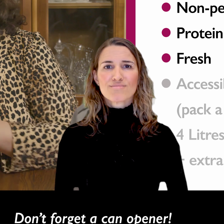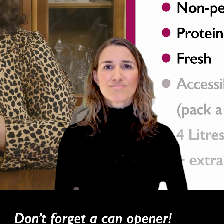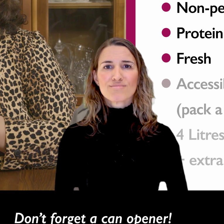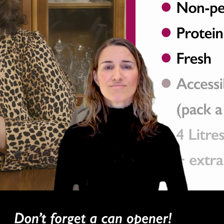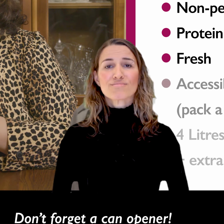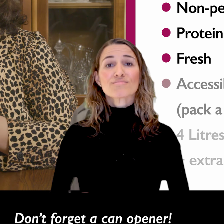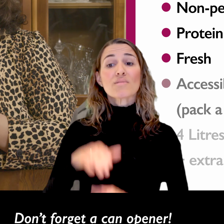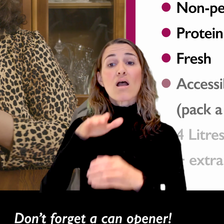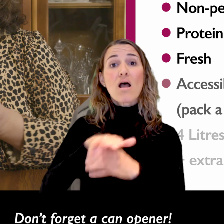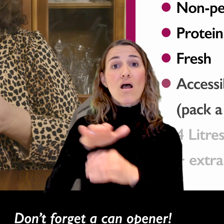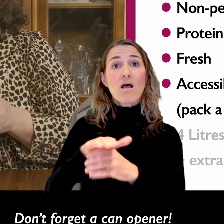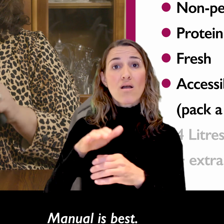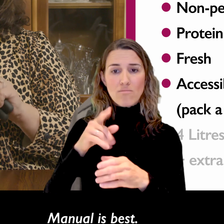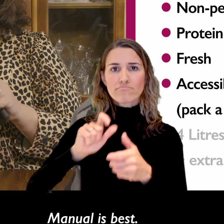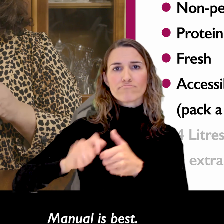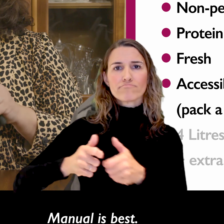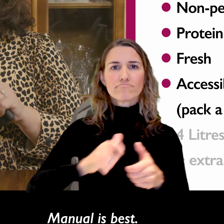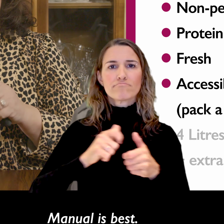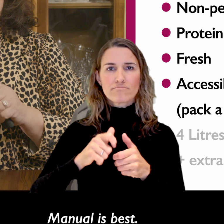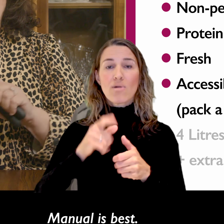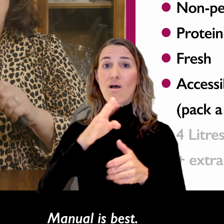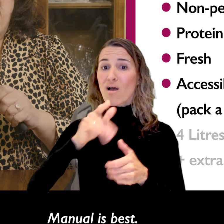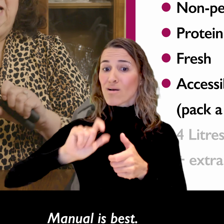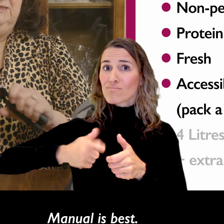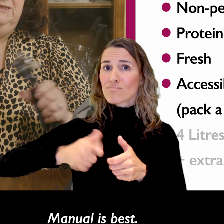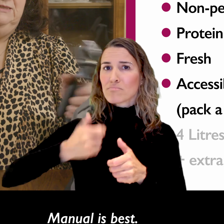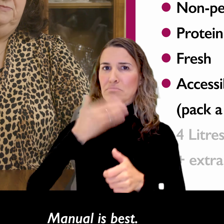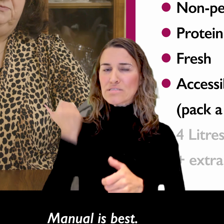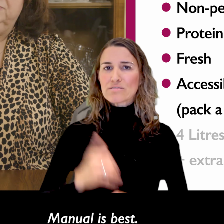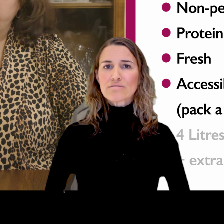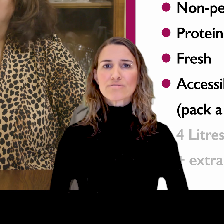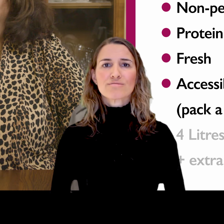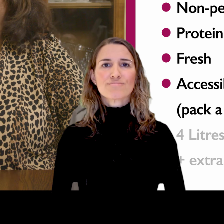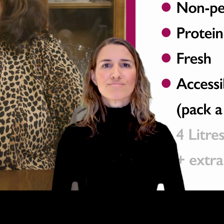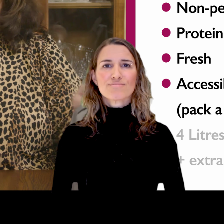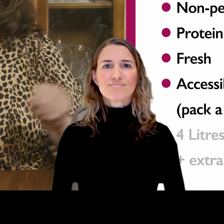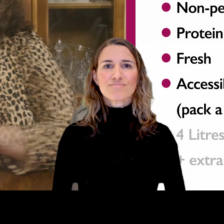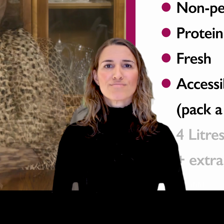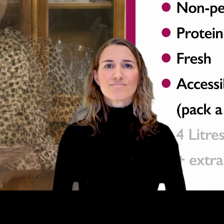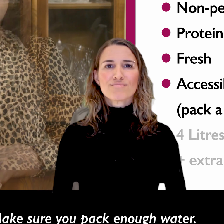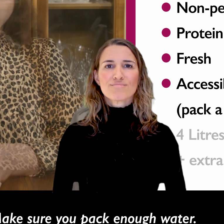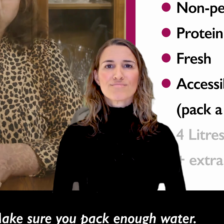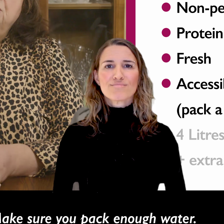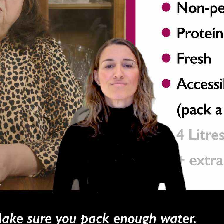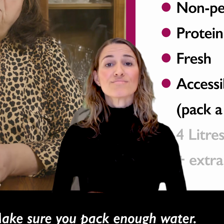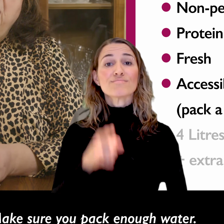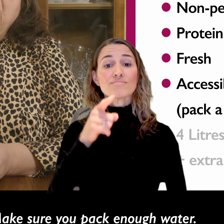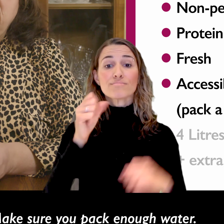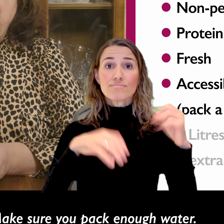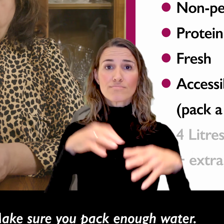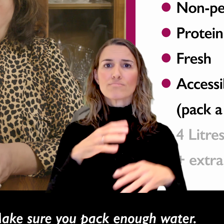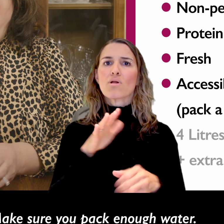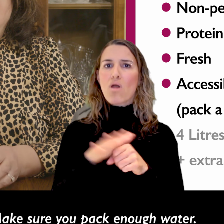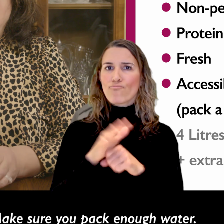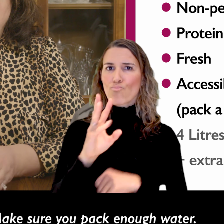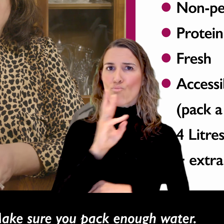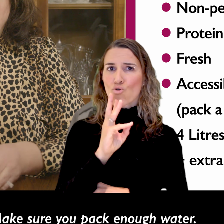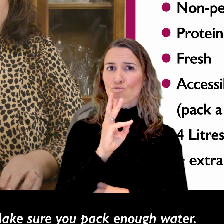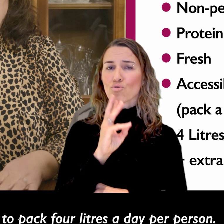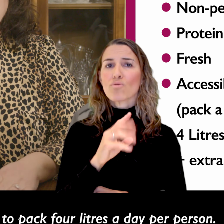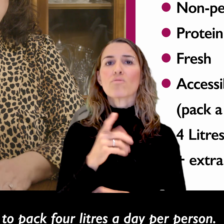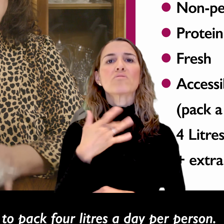And don't forget a can opener. Manual is best. Make sure you pack enough